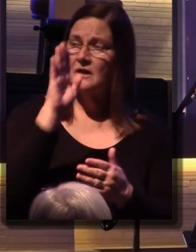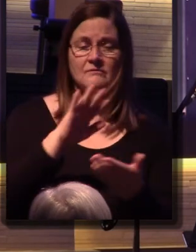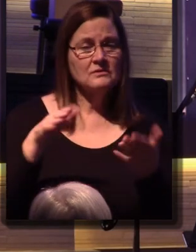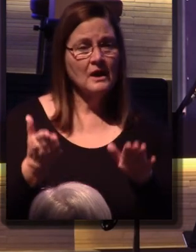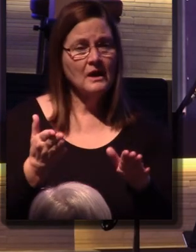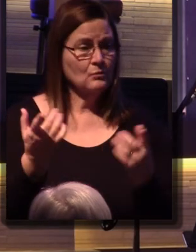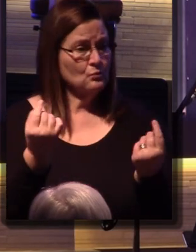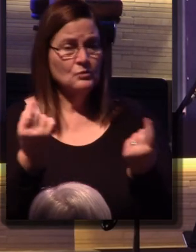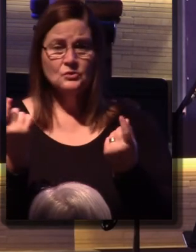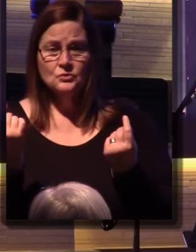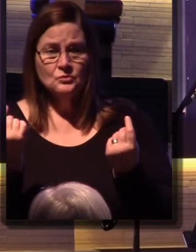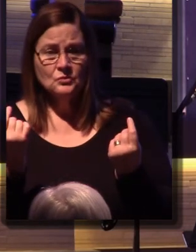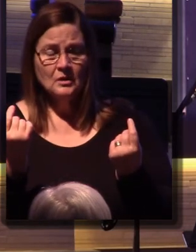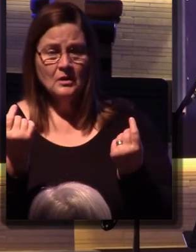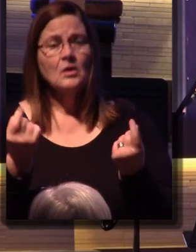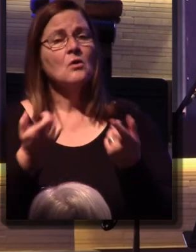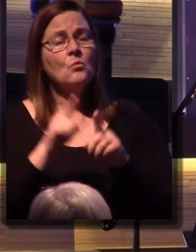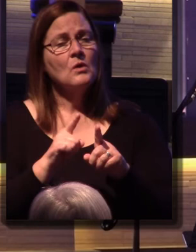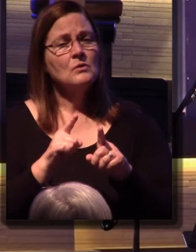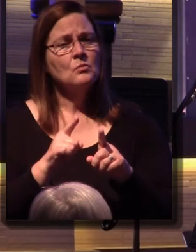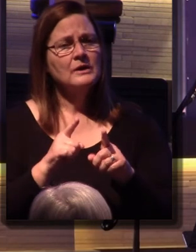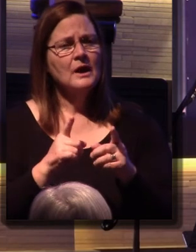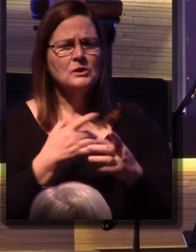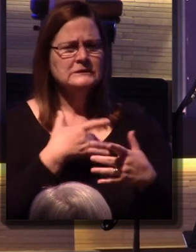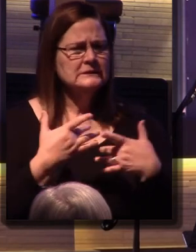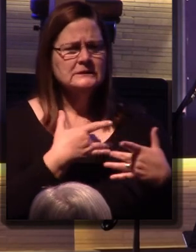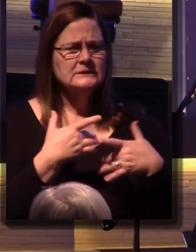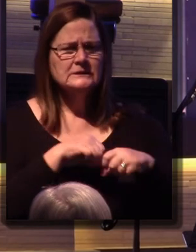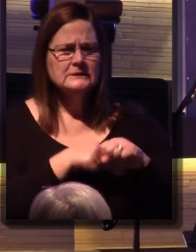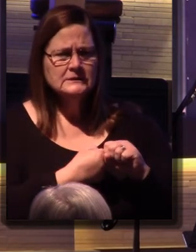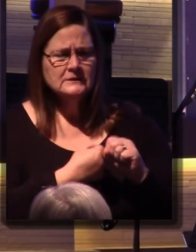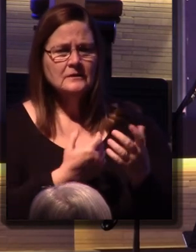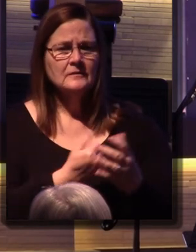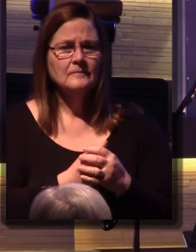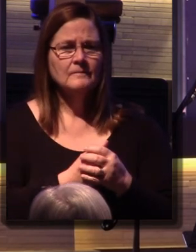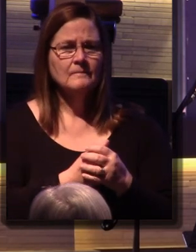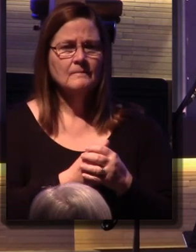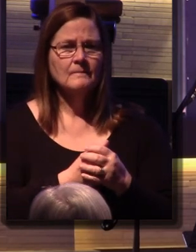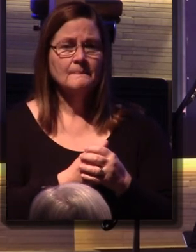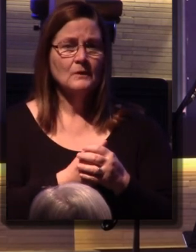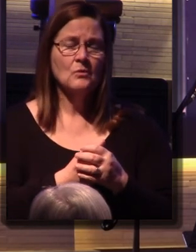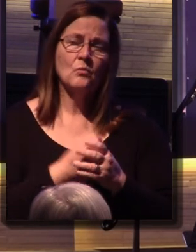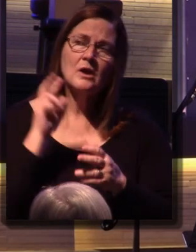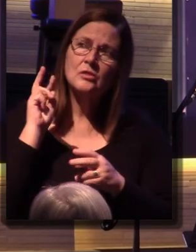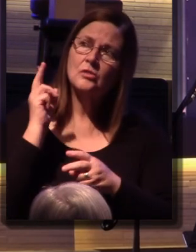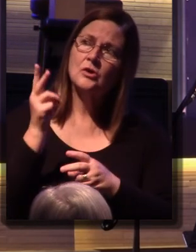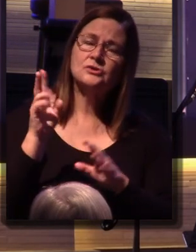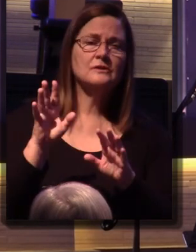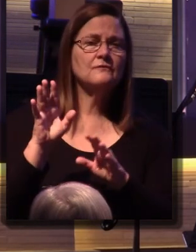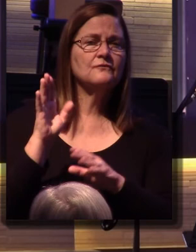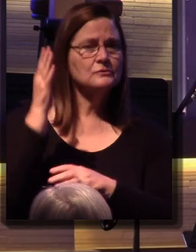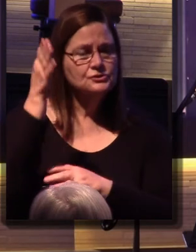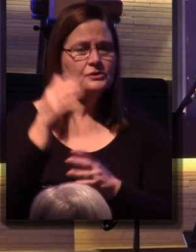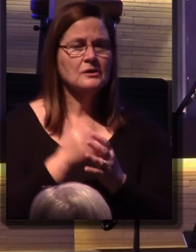die. What do we do when we find ourselves threatened and in angst? We look to the